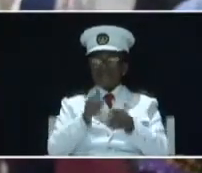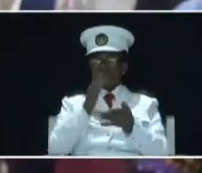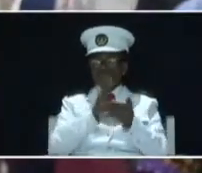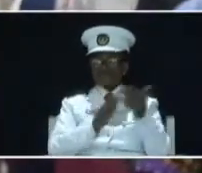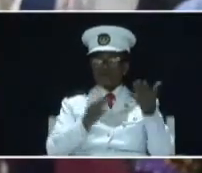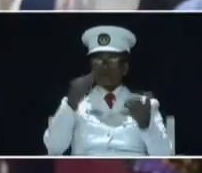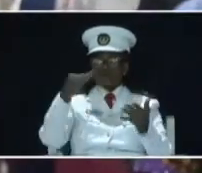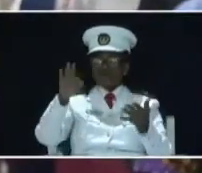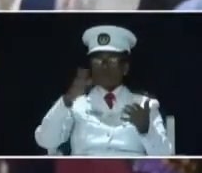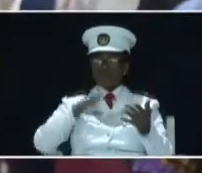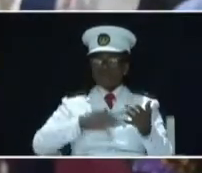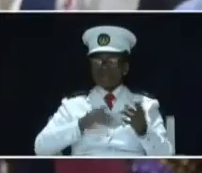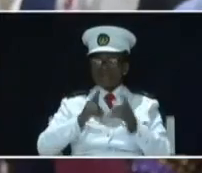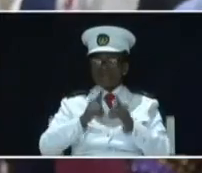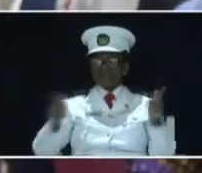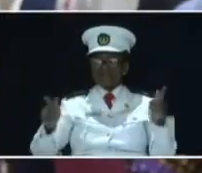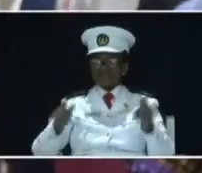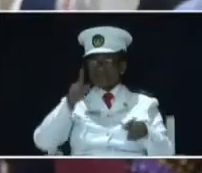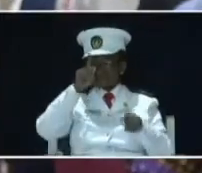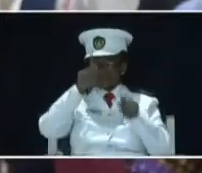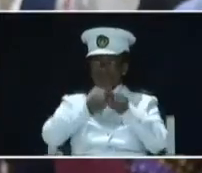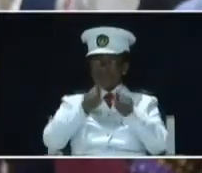great brothers do